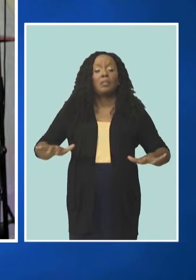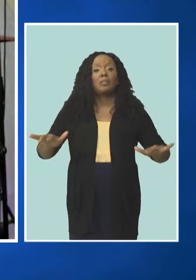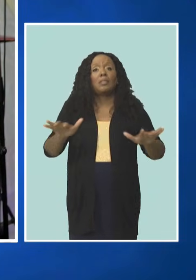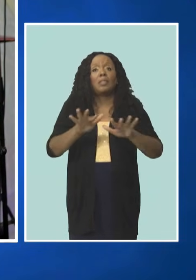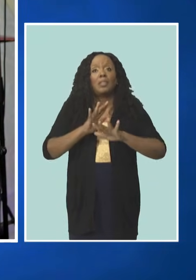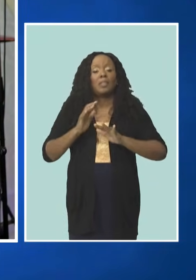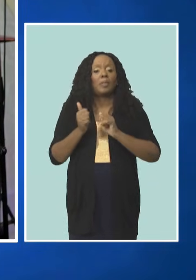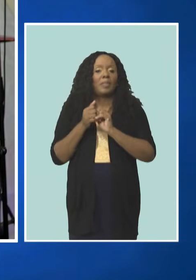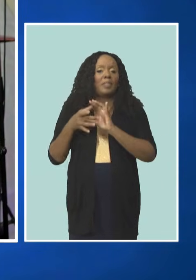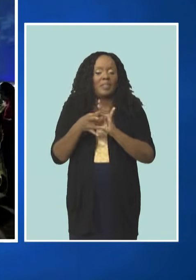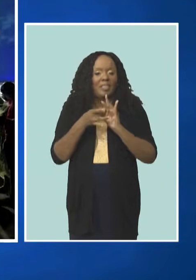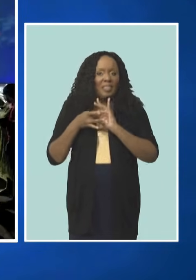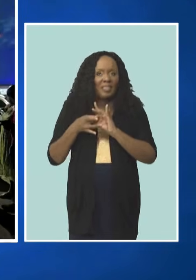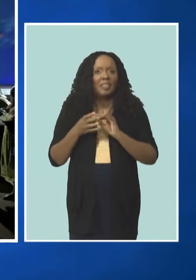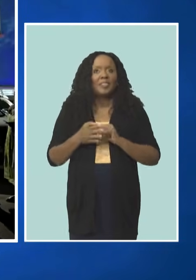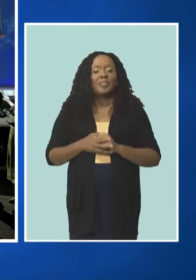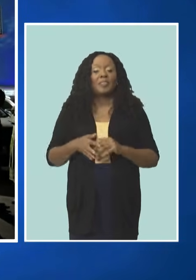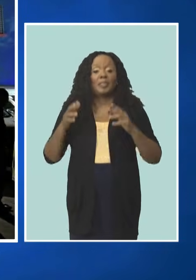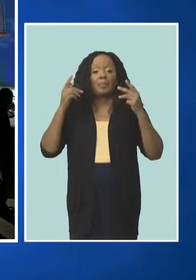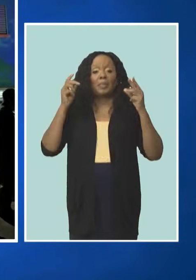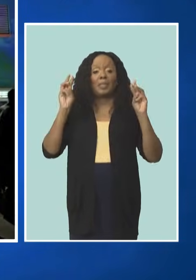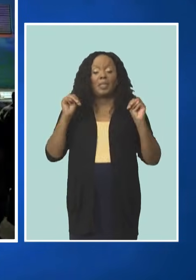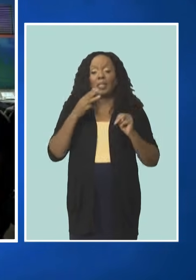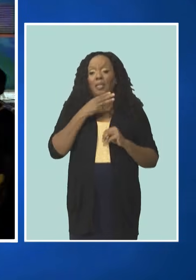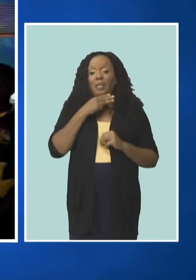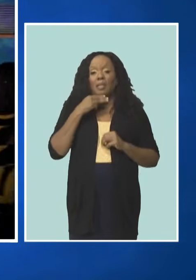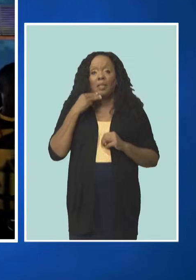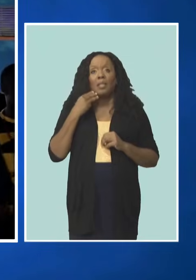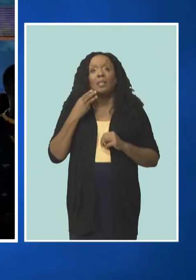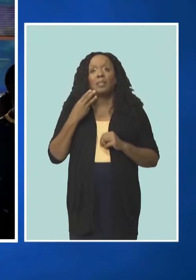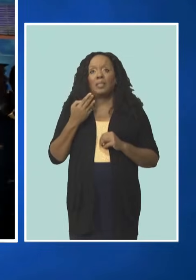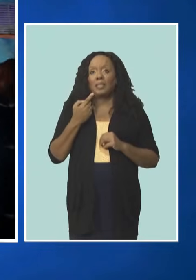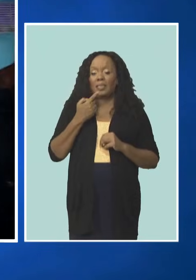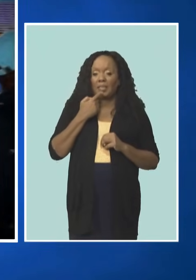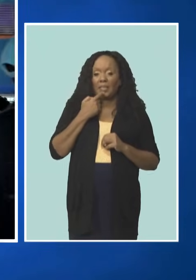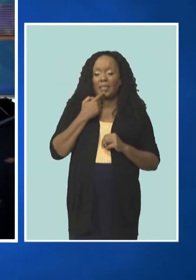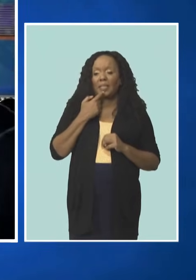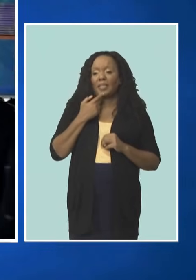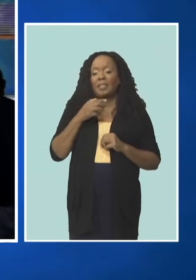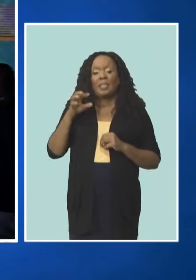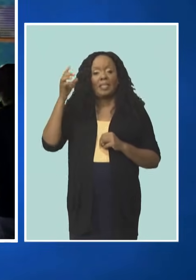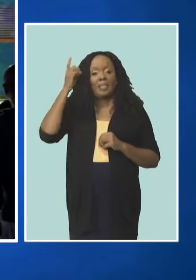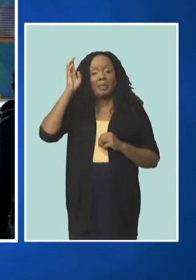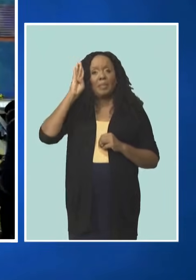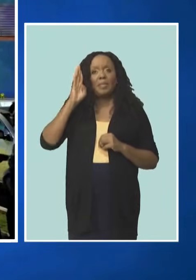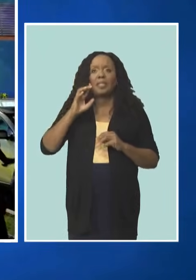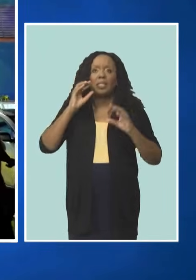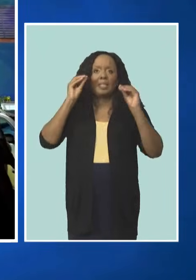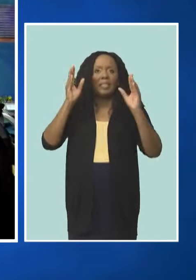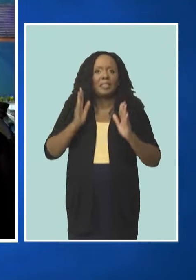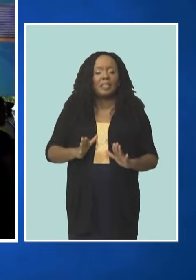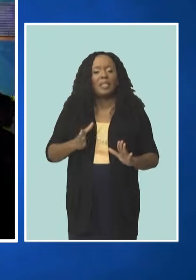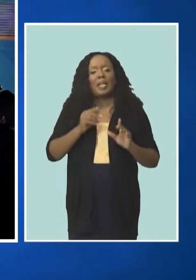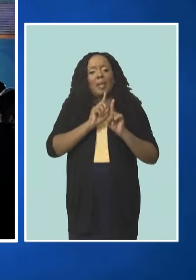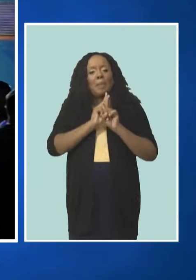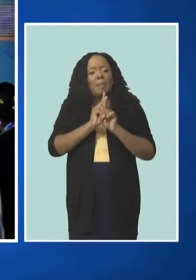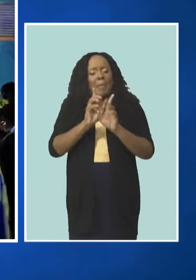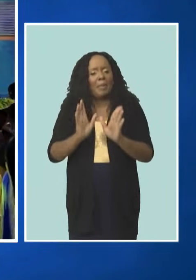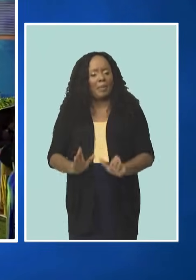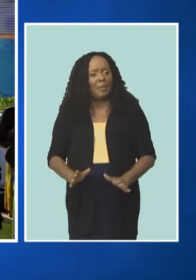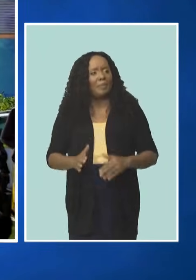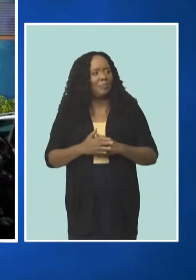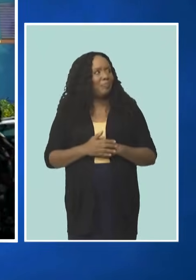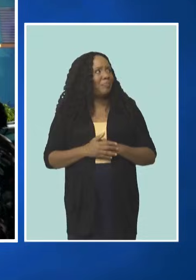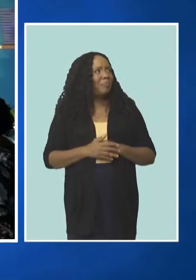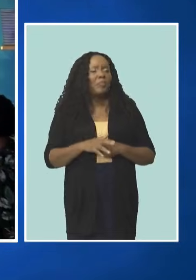the relationships. Prime Minister Mia Amor-Motley hails Mr. Bradshaw as a teacher and a mentor, which she says he